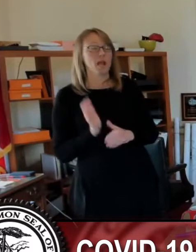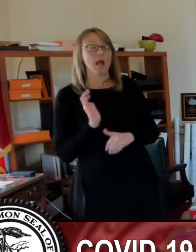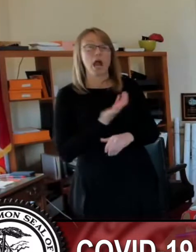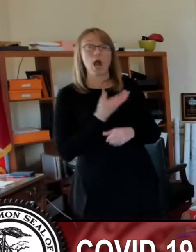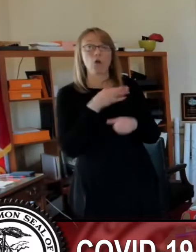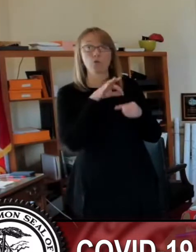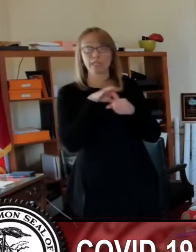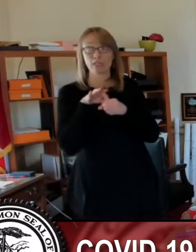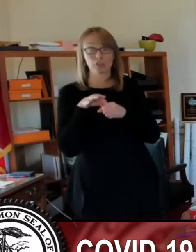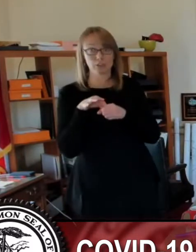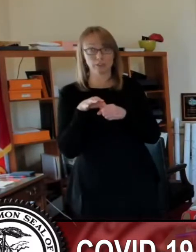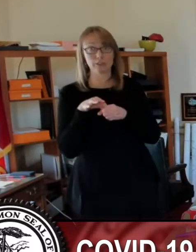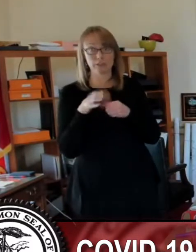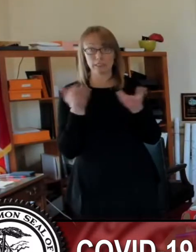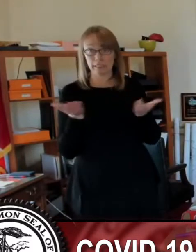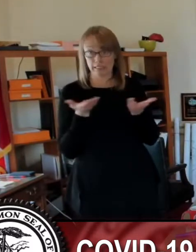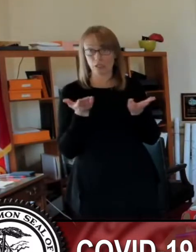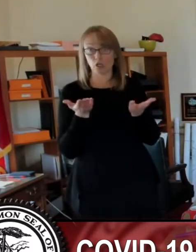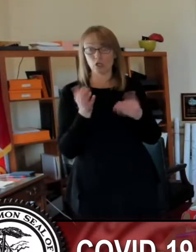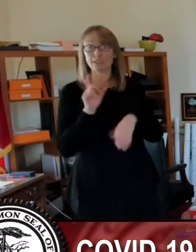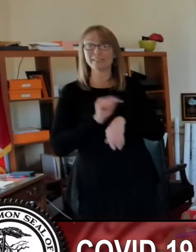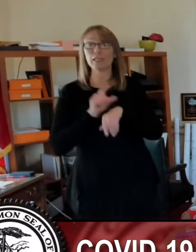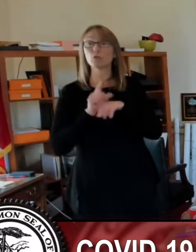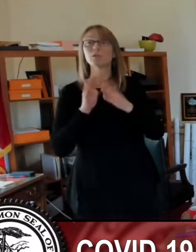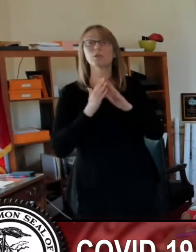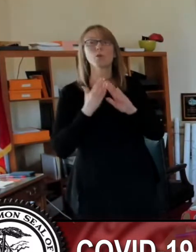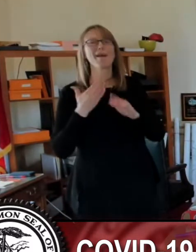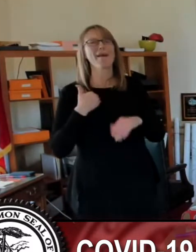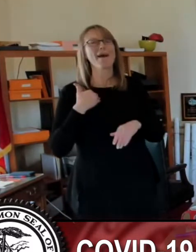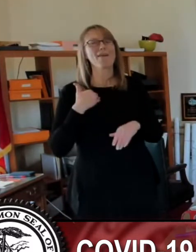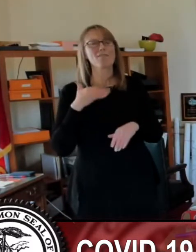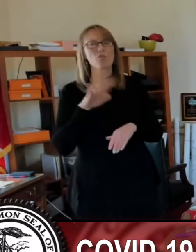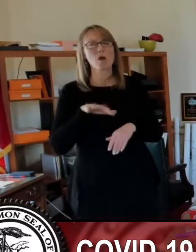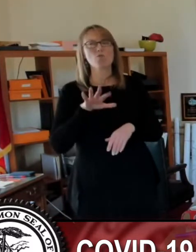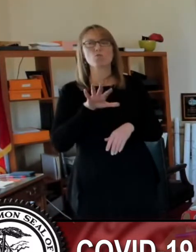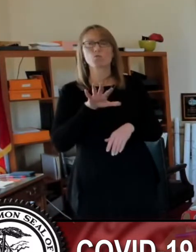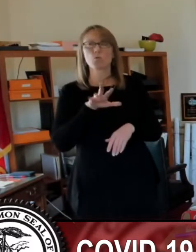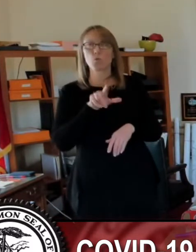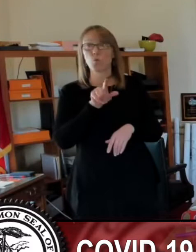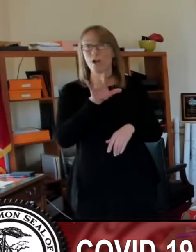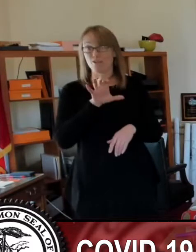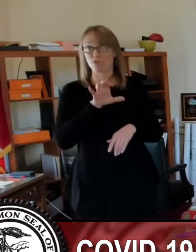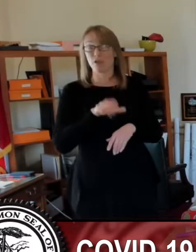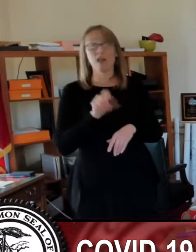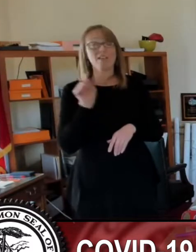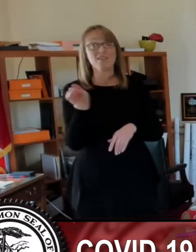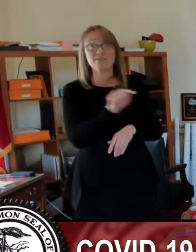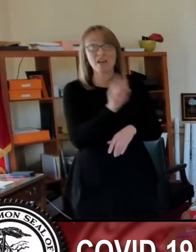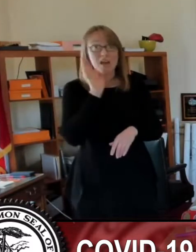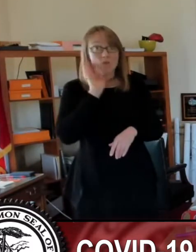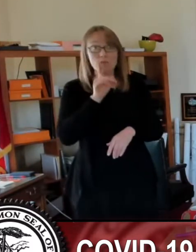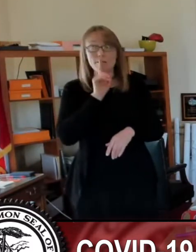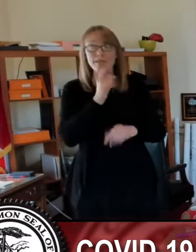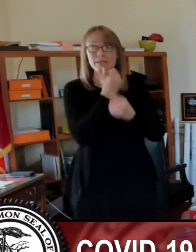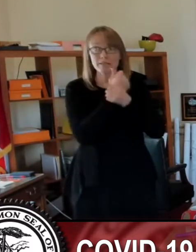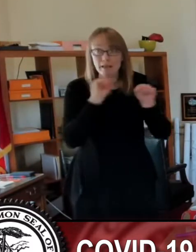polling places here, we have about 100 polling places in the city, are going to be safe, they're fair.